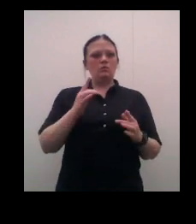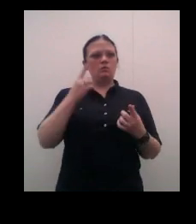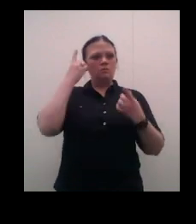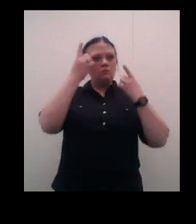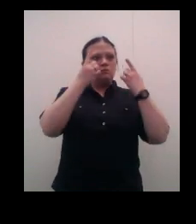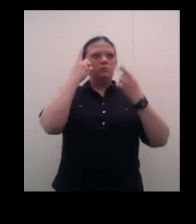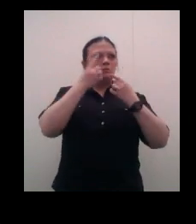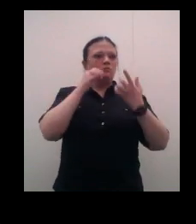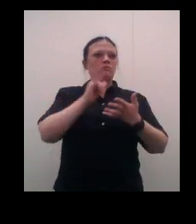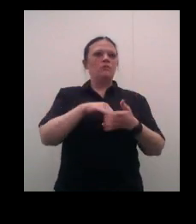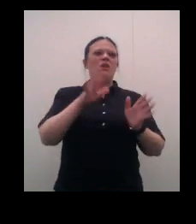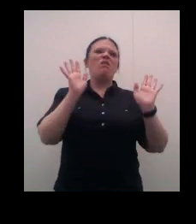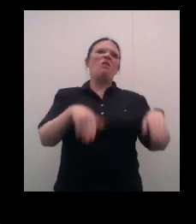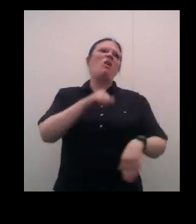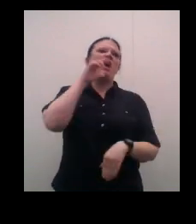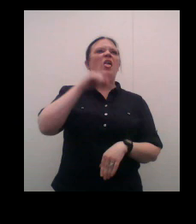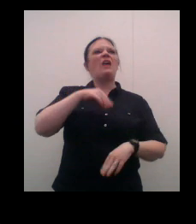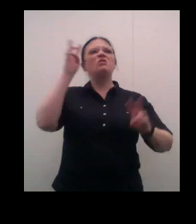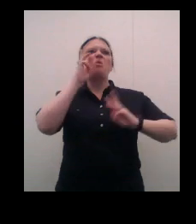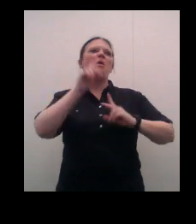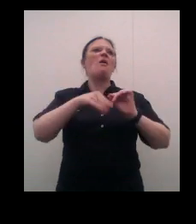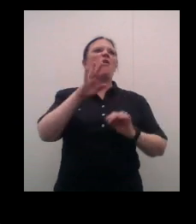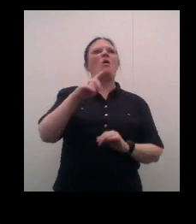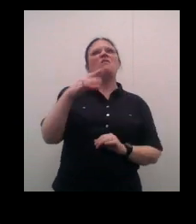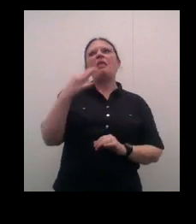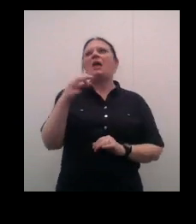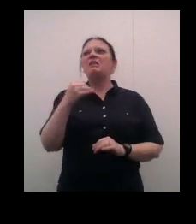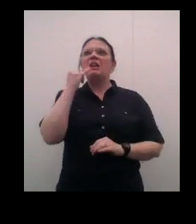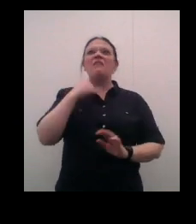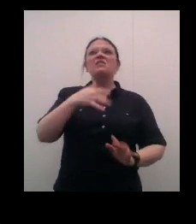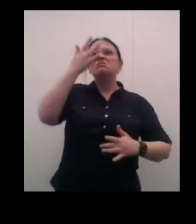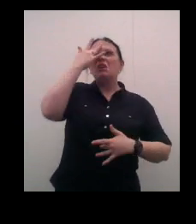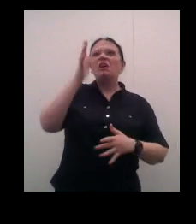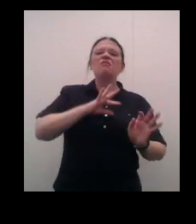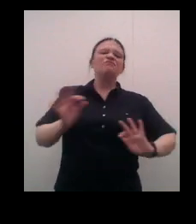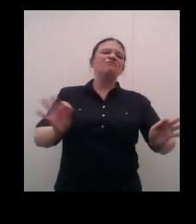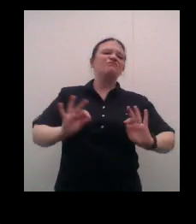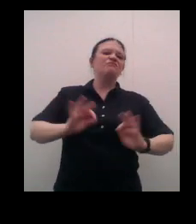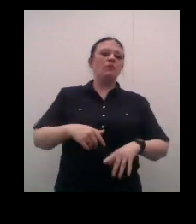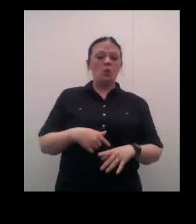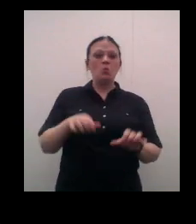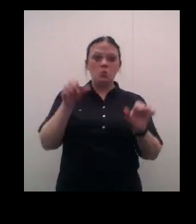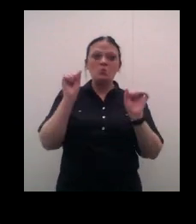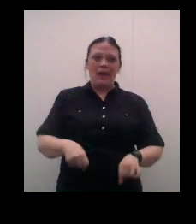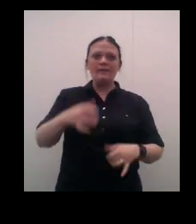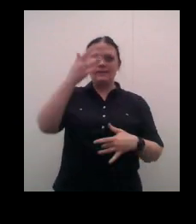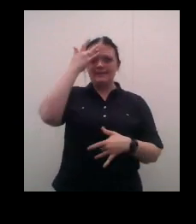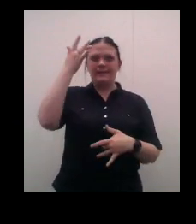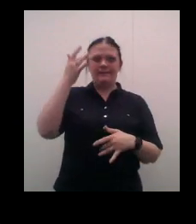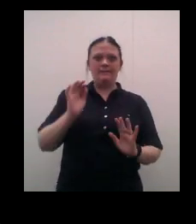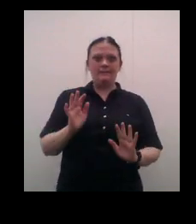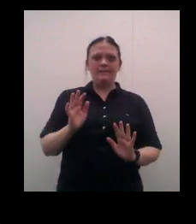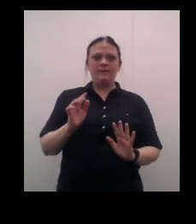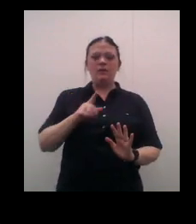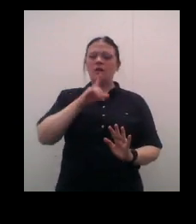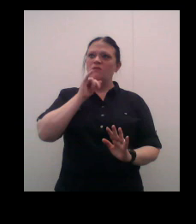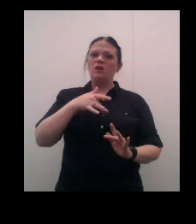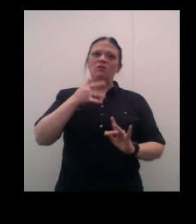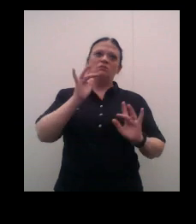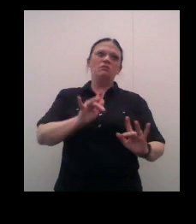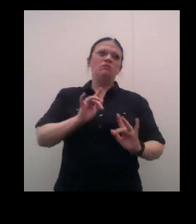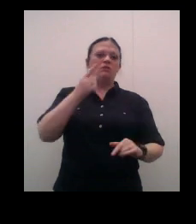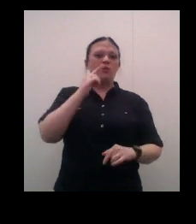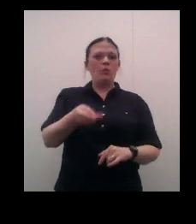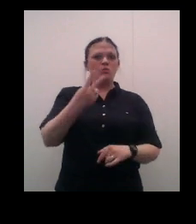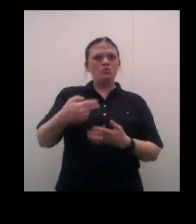consideration when they think, I don't have to worry about COVID-19, even if I catch it, I won't get sick. You can get sick. And I really feel for the families of those 2